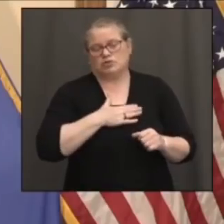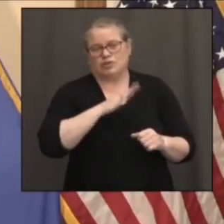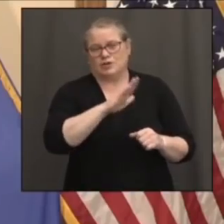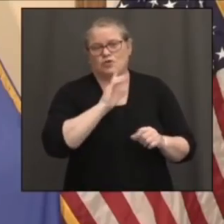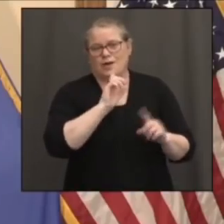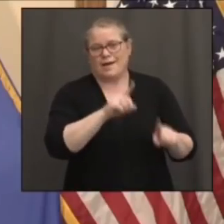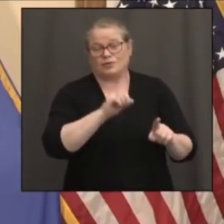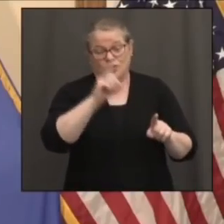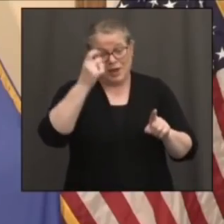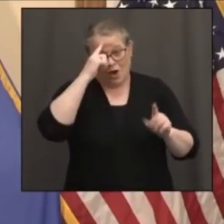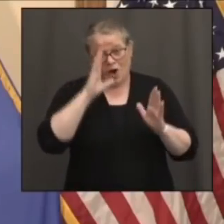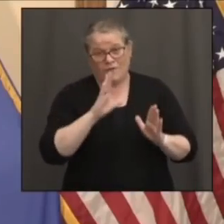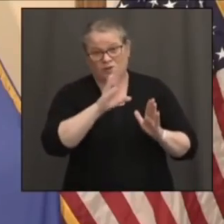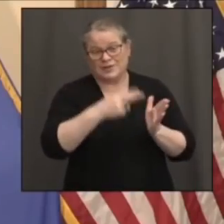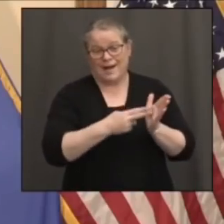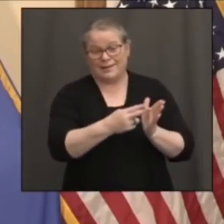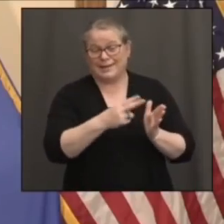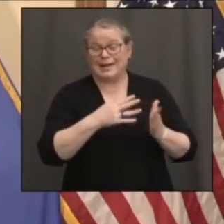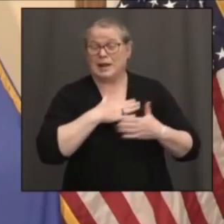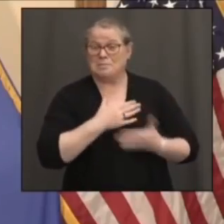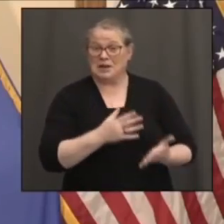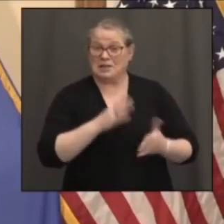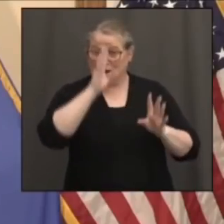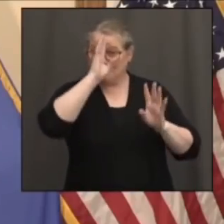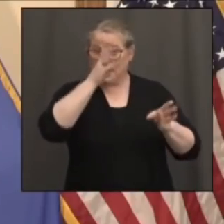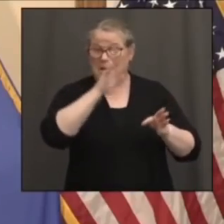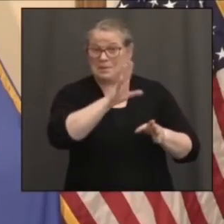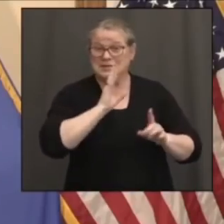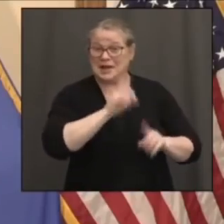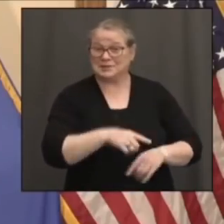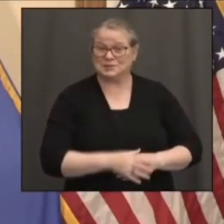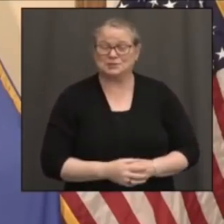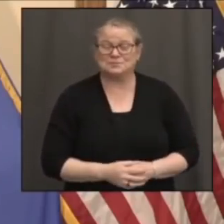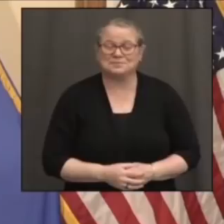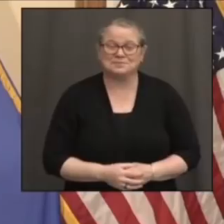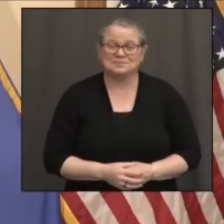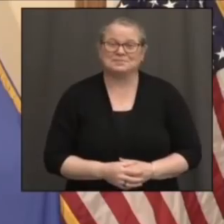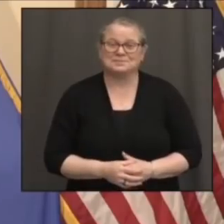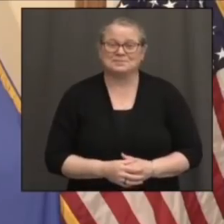governor's honesty in admitting he just made that one up.